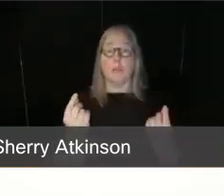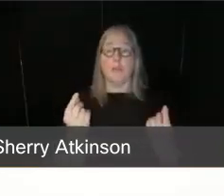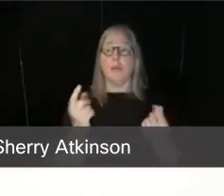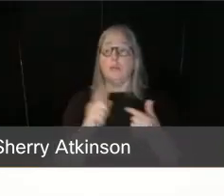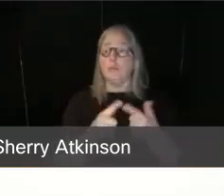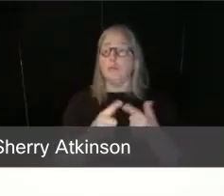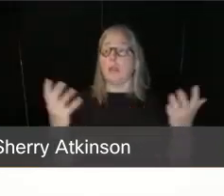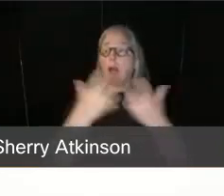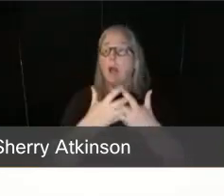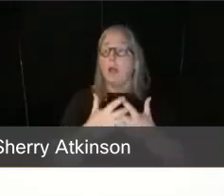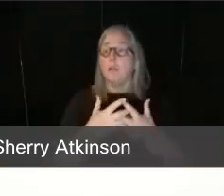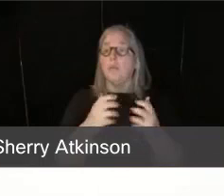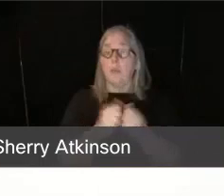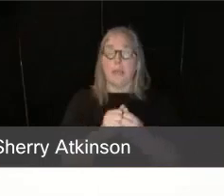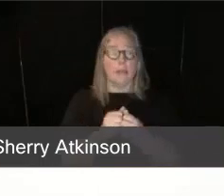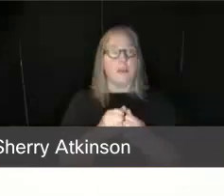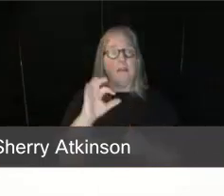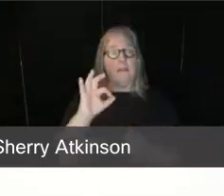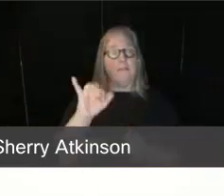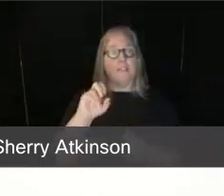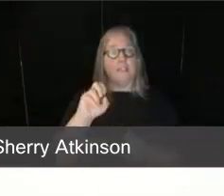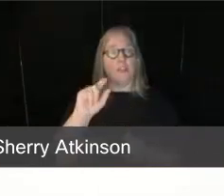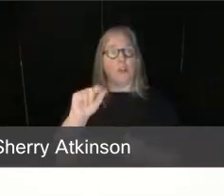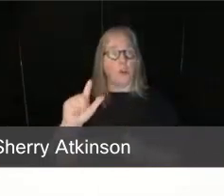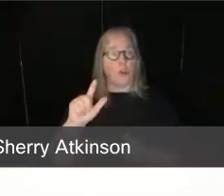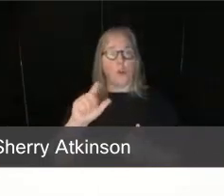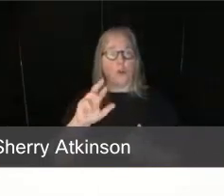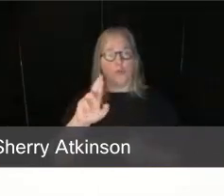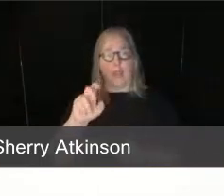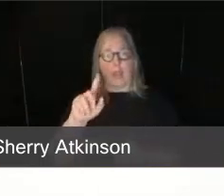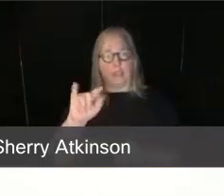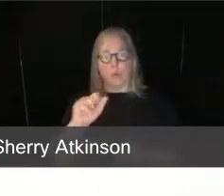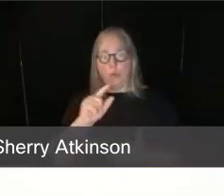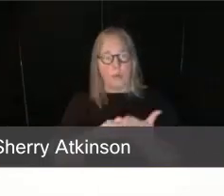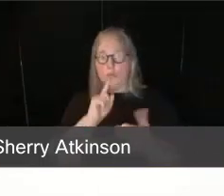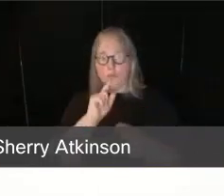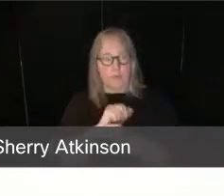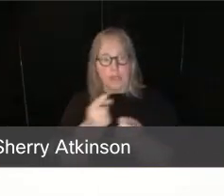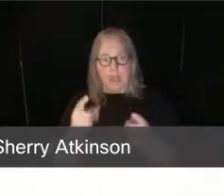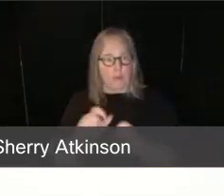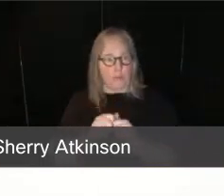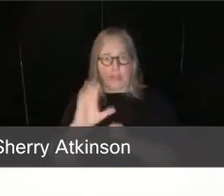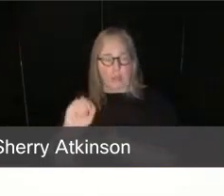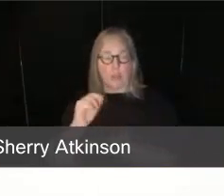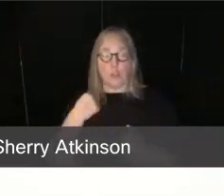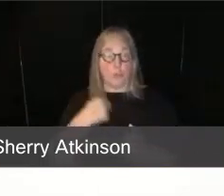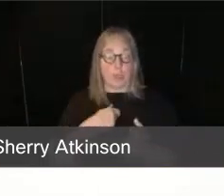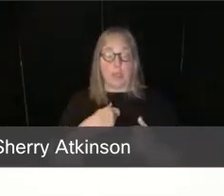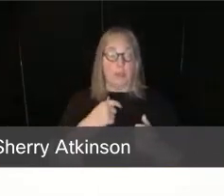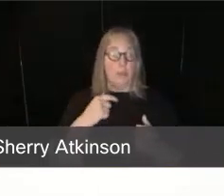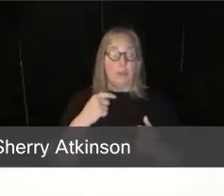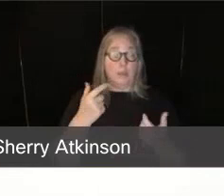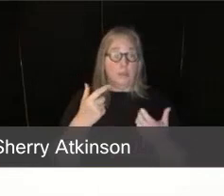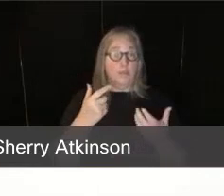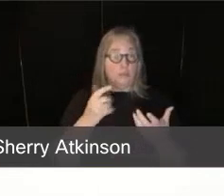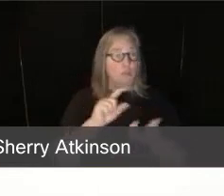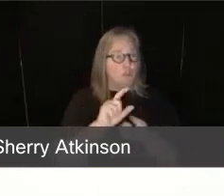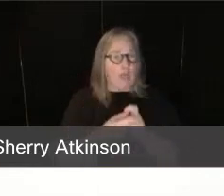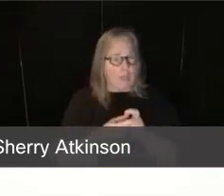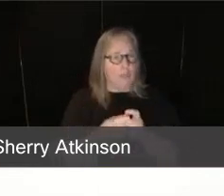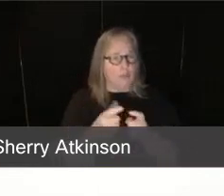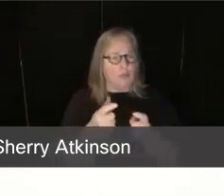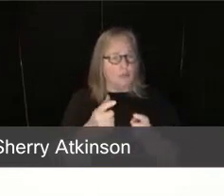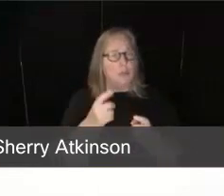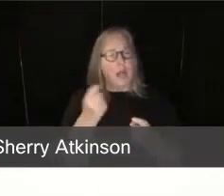fiscal realities of the county. So we took significant steps in FY21. So if you look at the table